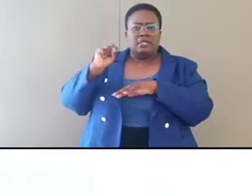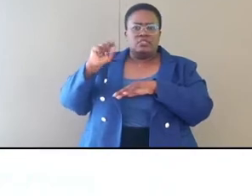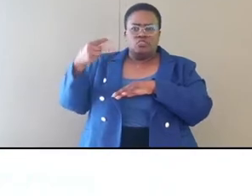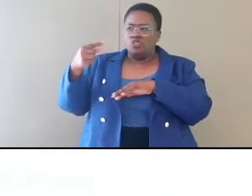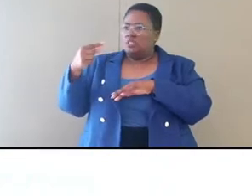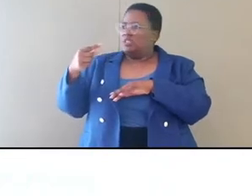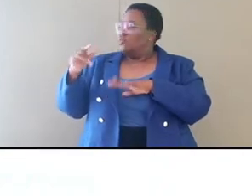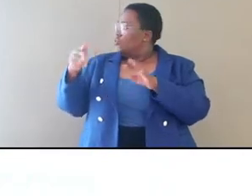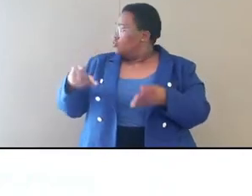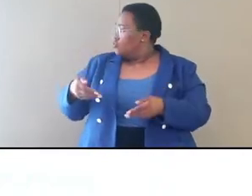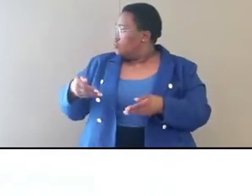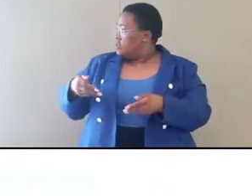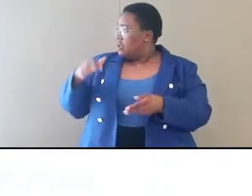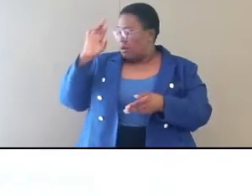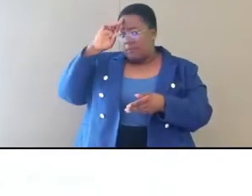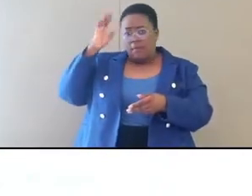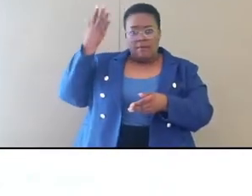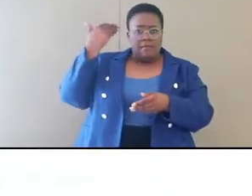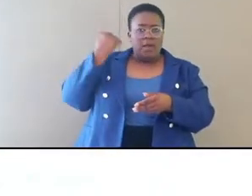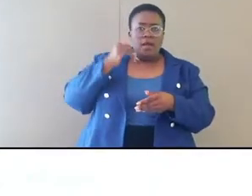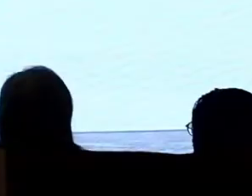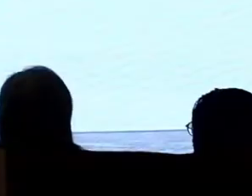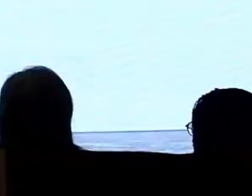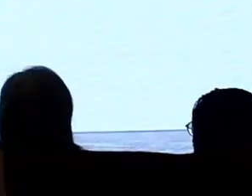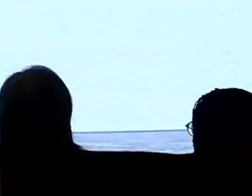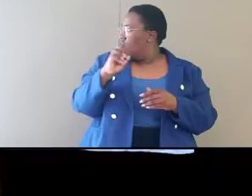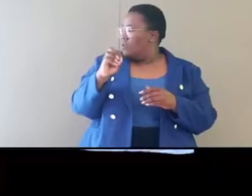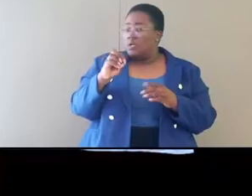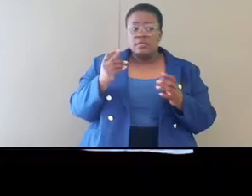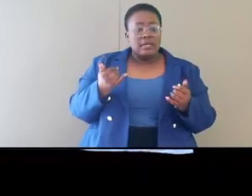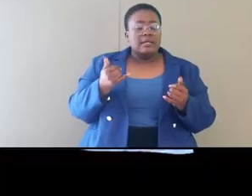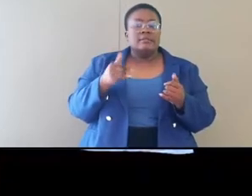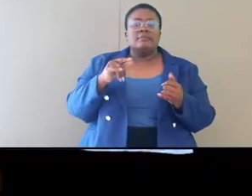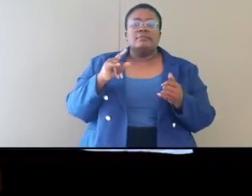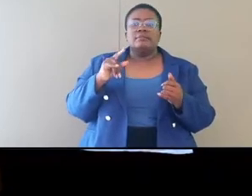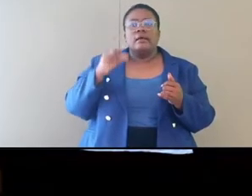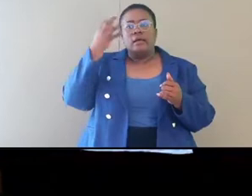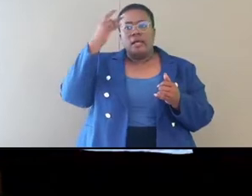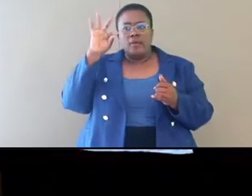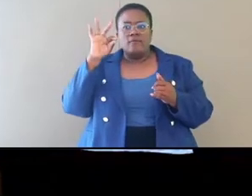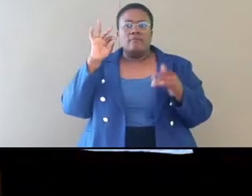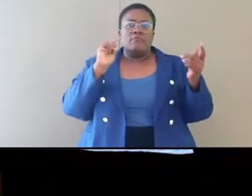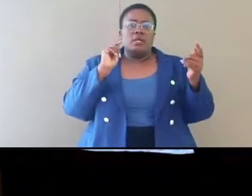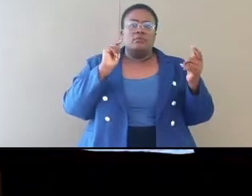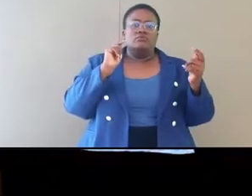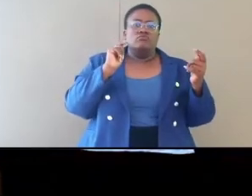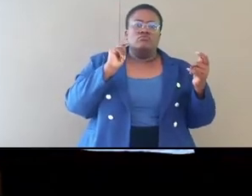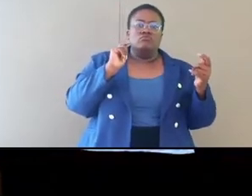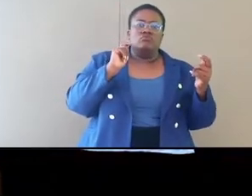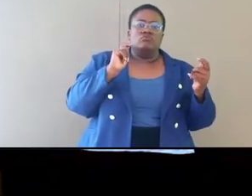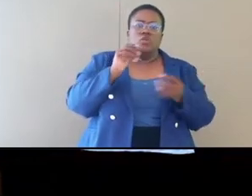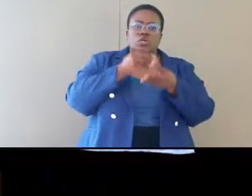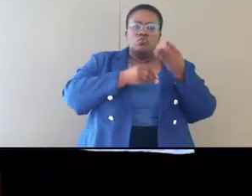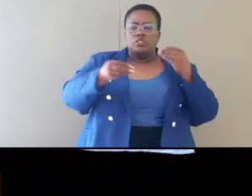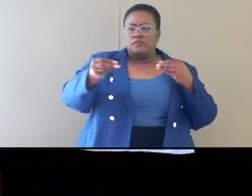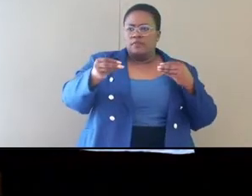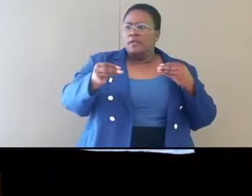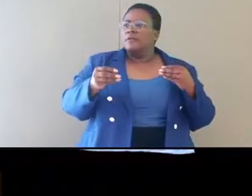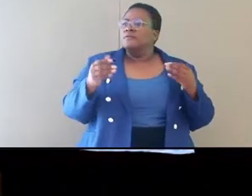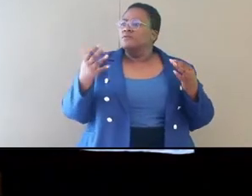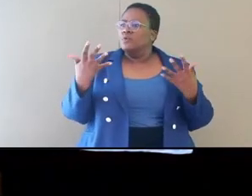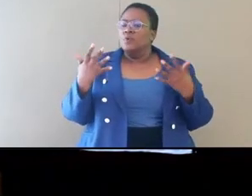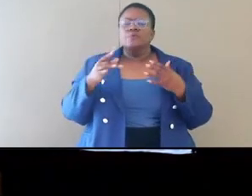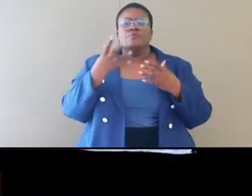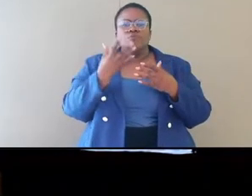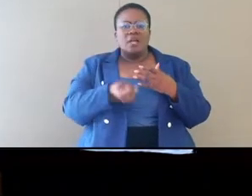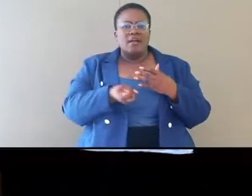At that stage, there were already a whole lot of state transfers based on the cost of caring for a child. So, a residential care subsidy